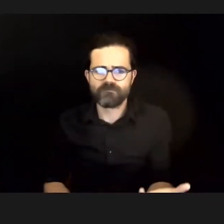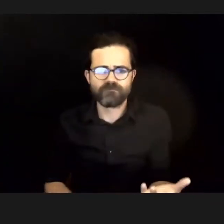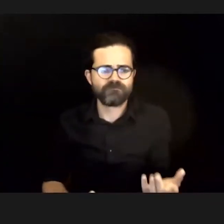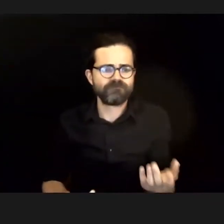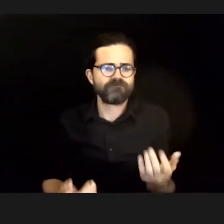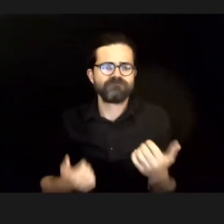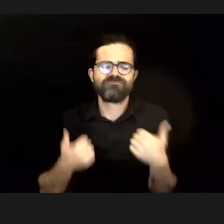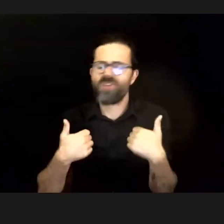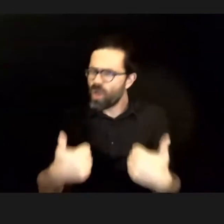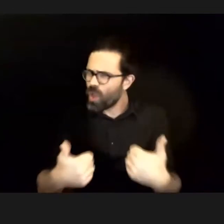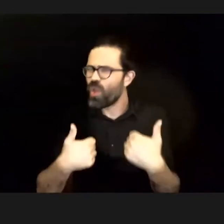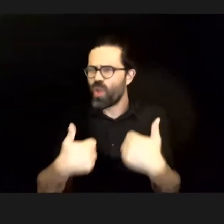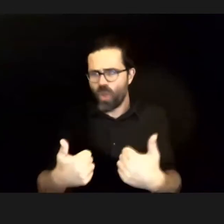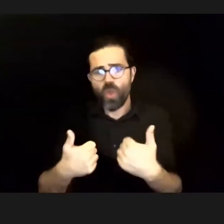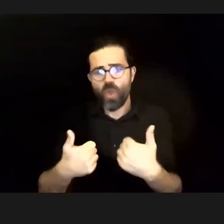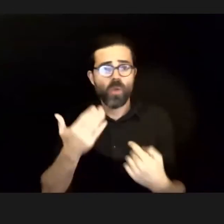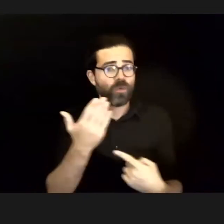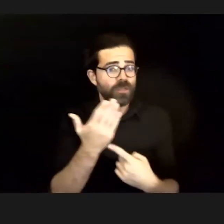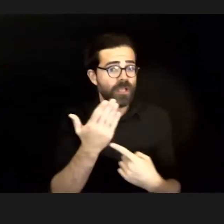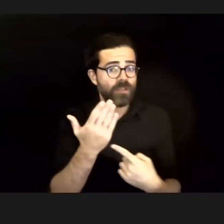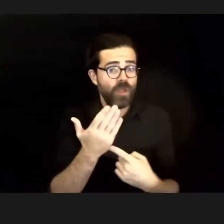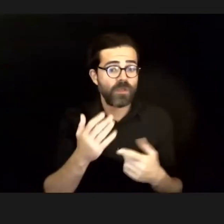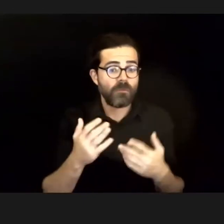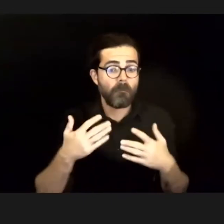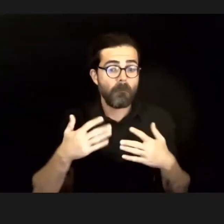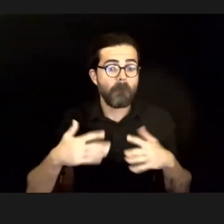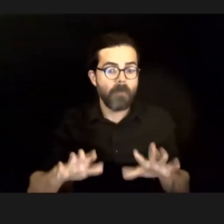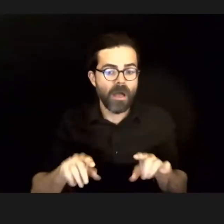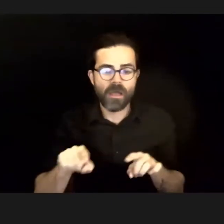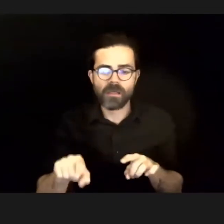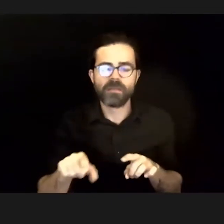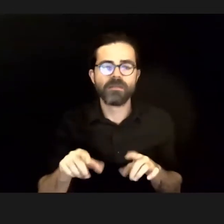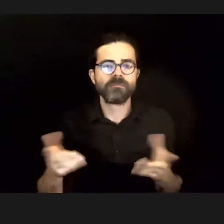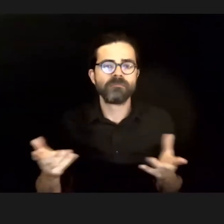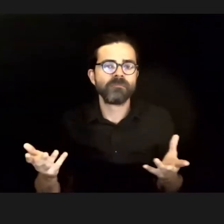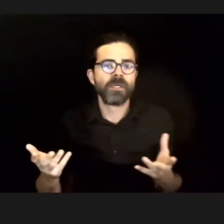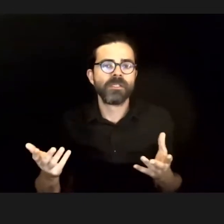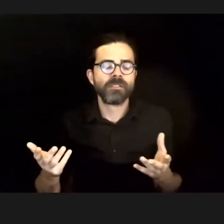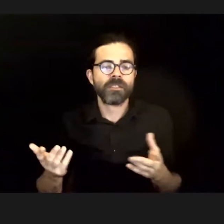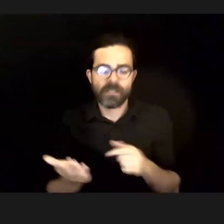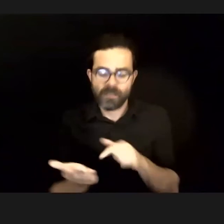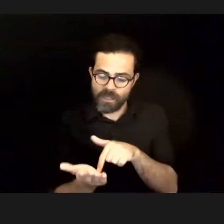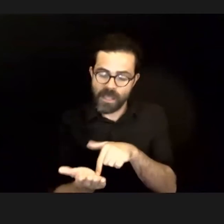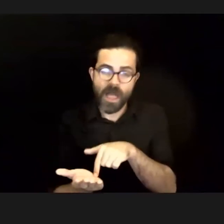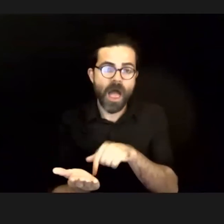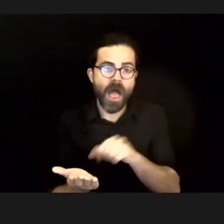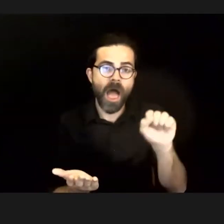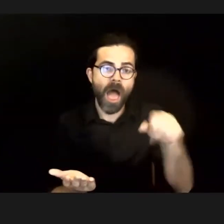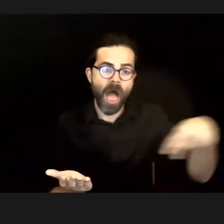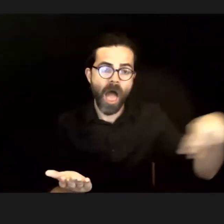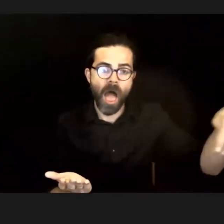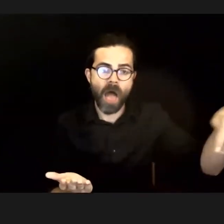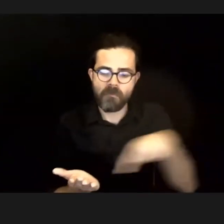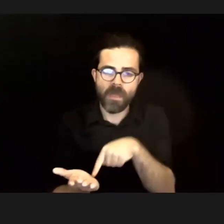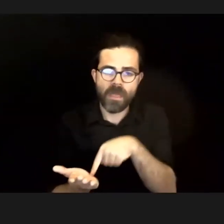it. Then this app will tell to the bus driver or the shuttle